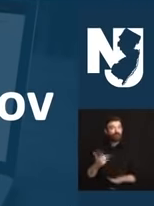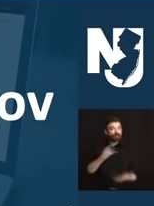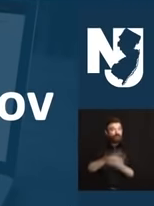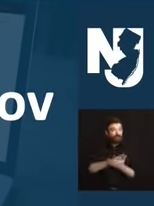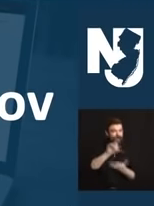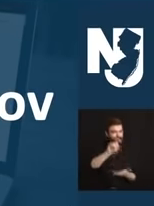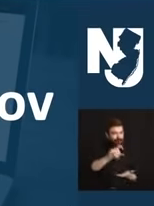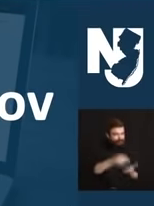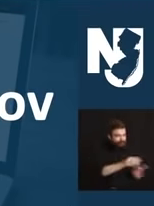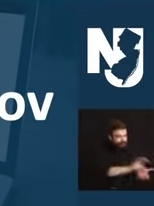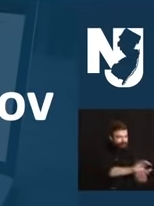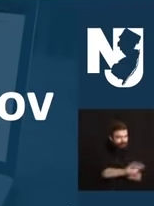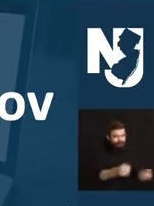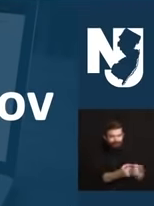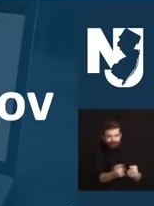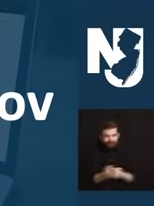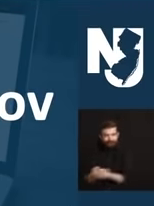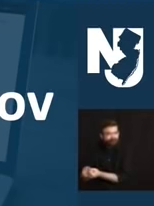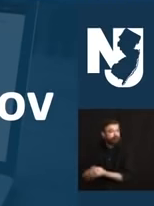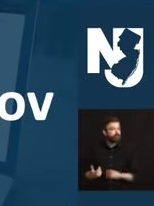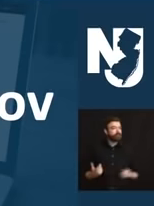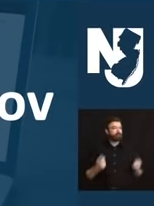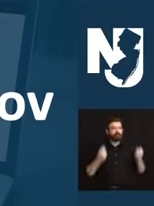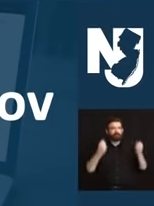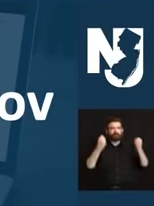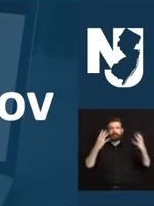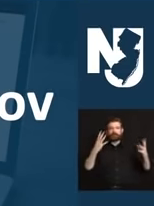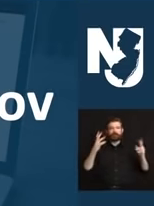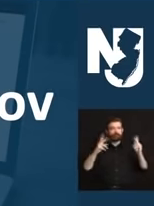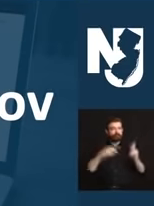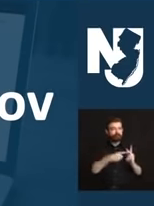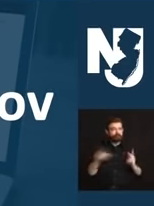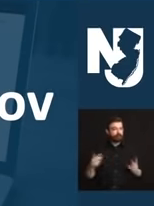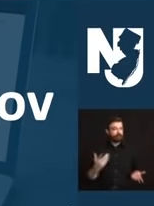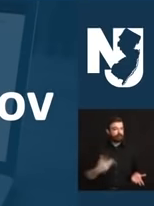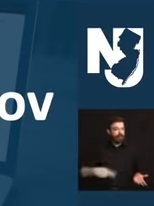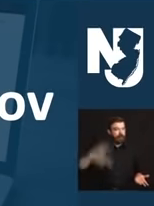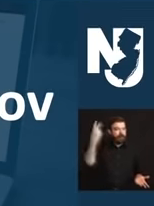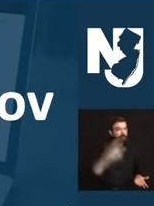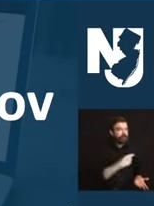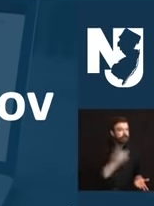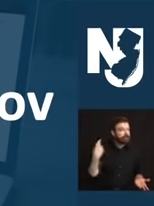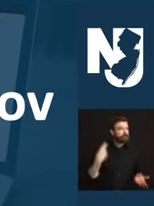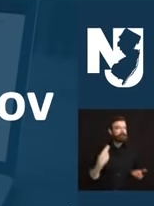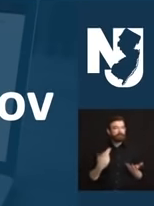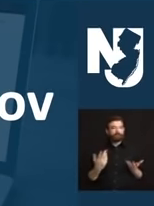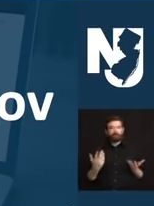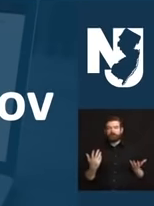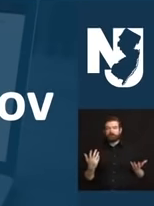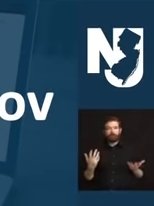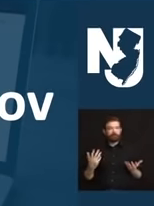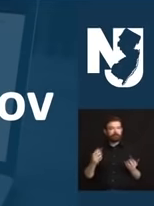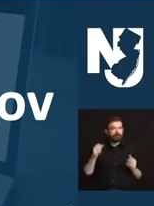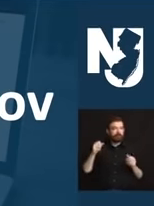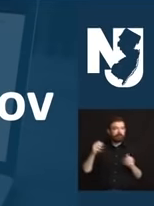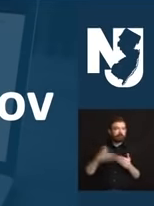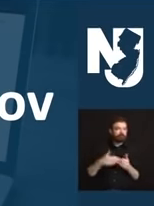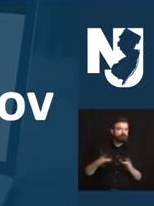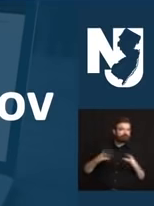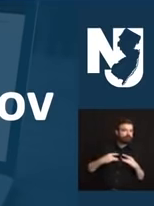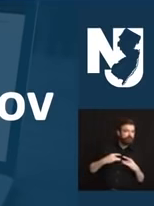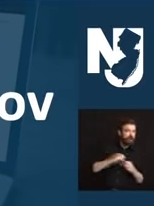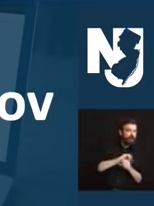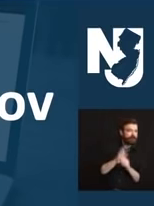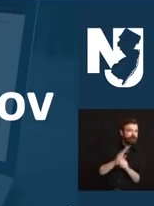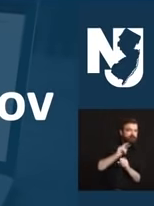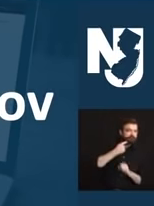vulnerable. I care about providing for our returning citizens in our underserved communities. I care about how we are going